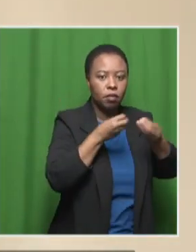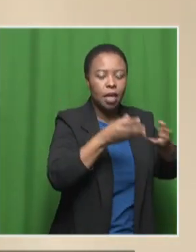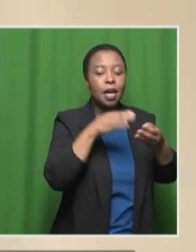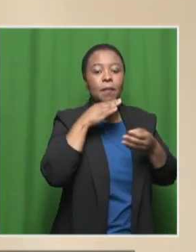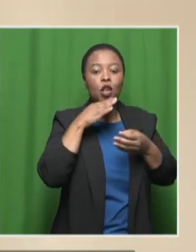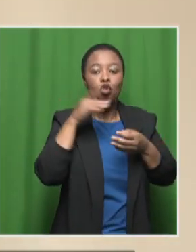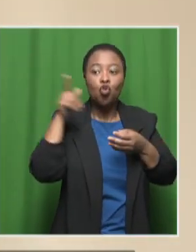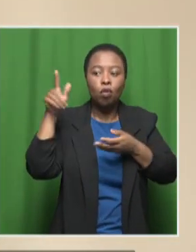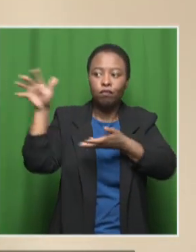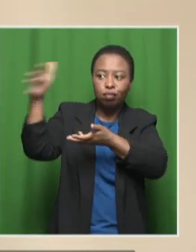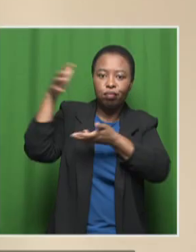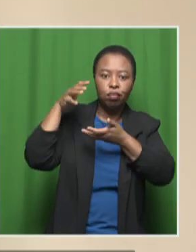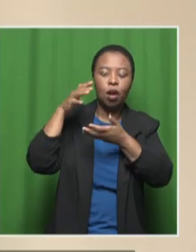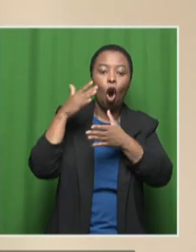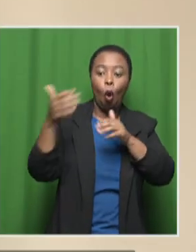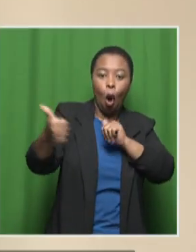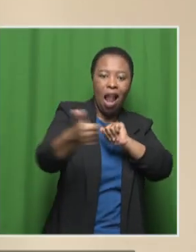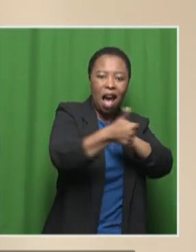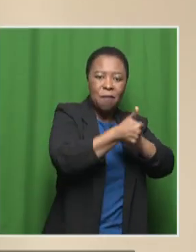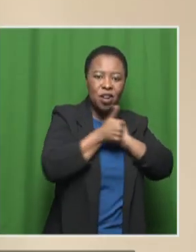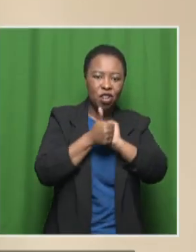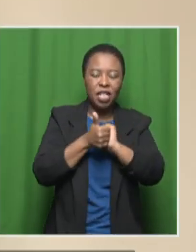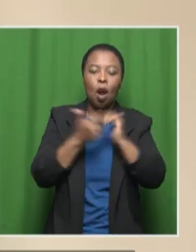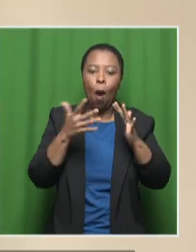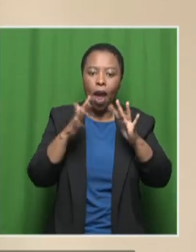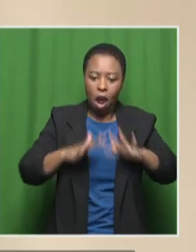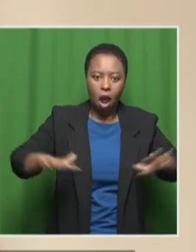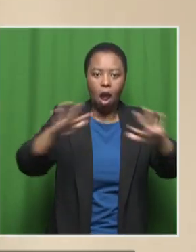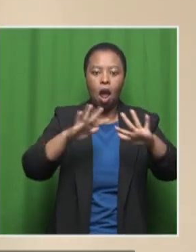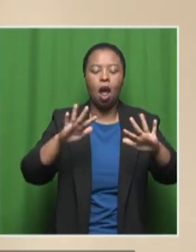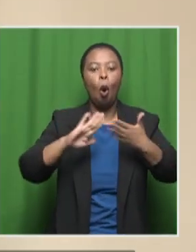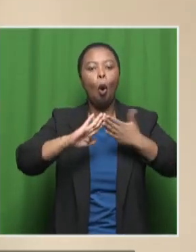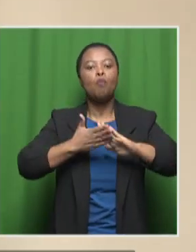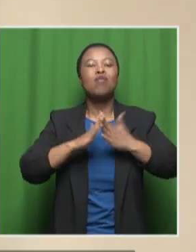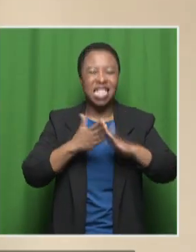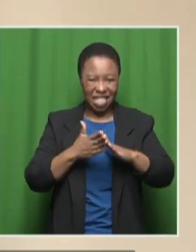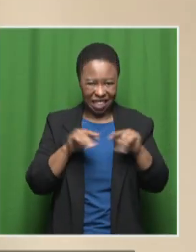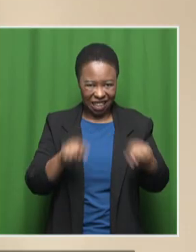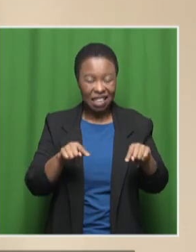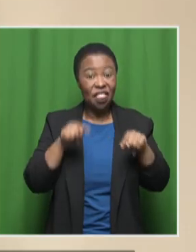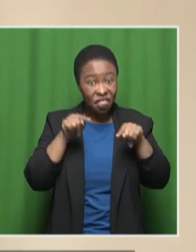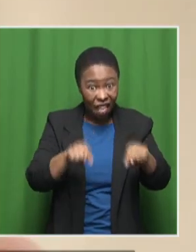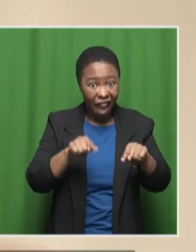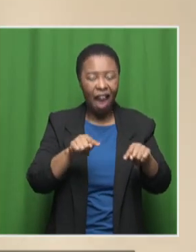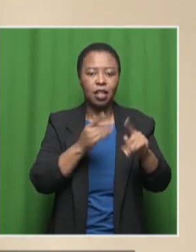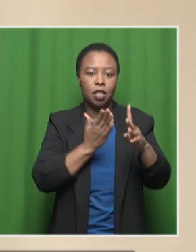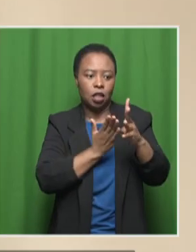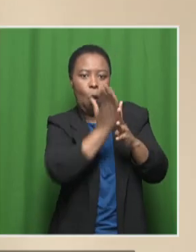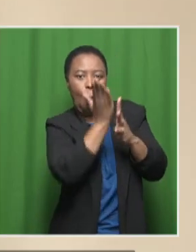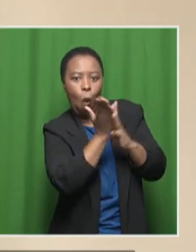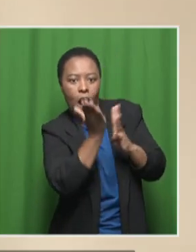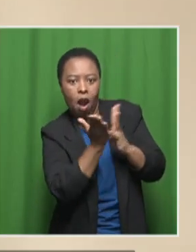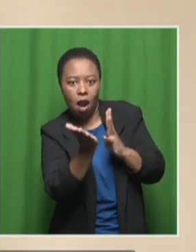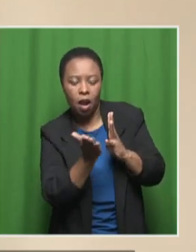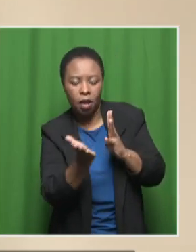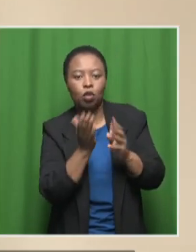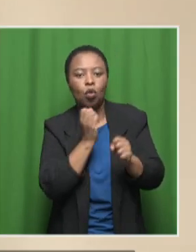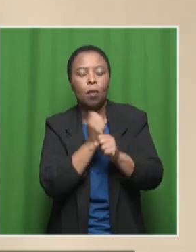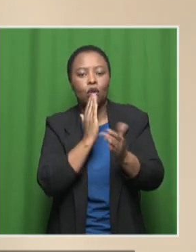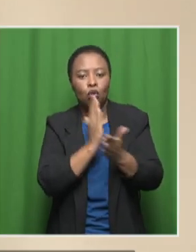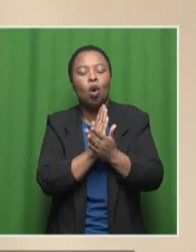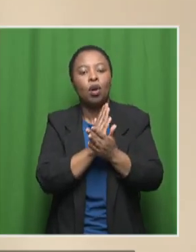knowledge collaboratively and within your community. And that really is a mechanism to drive those enrollments